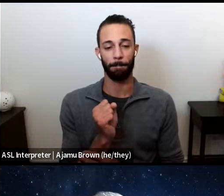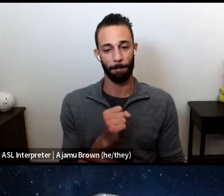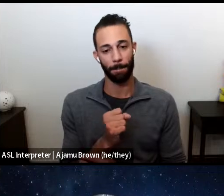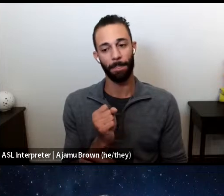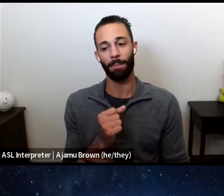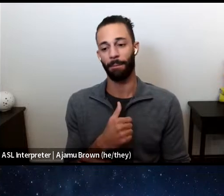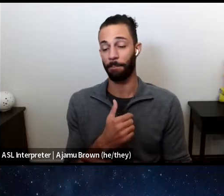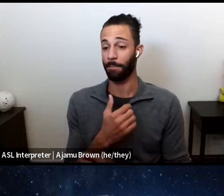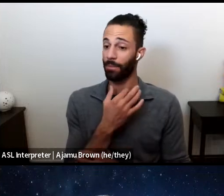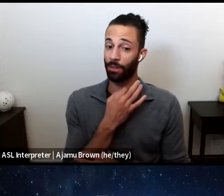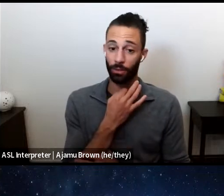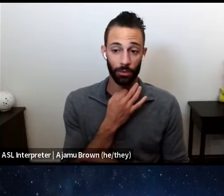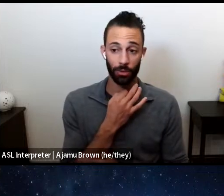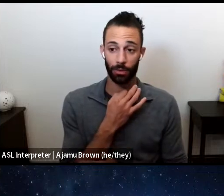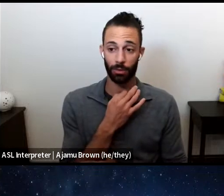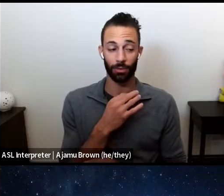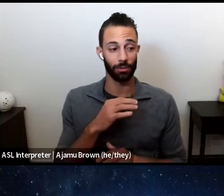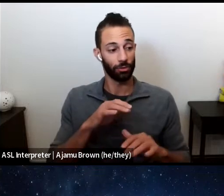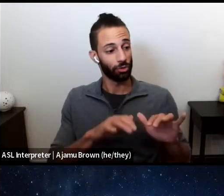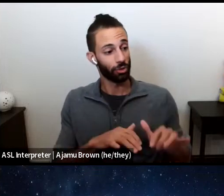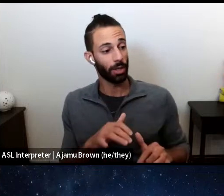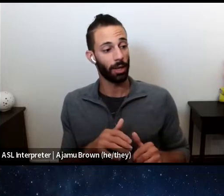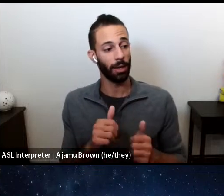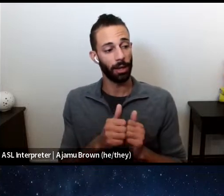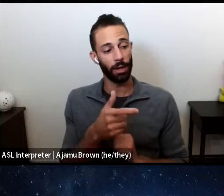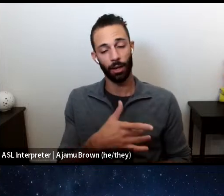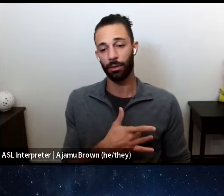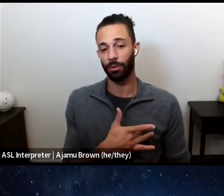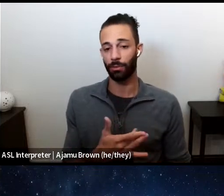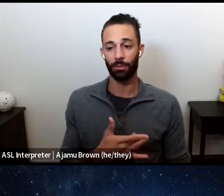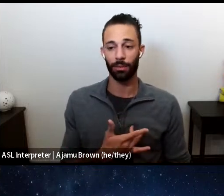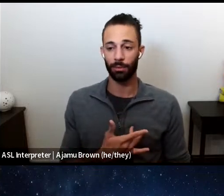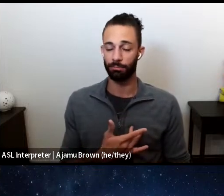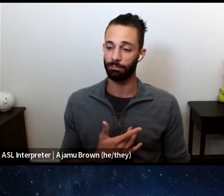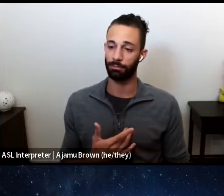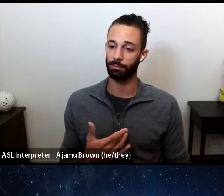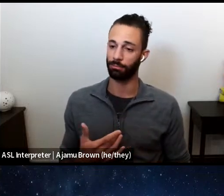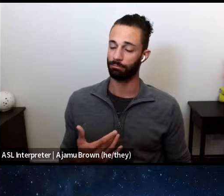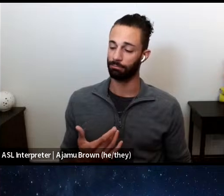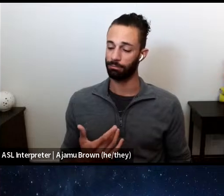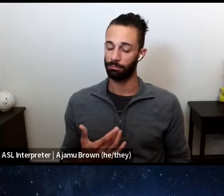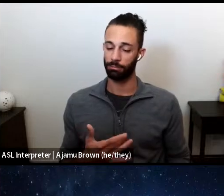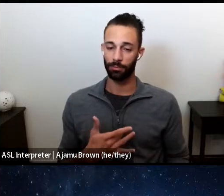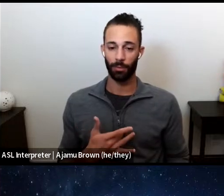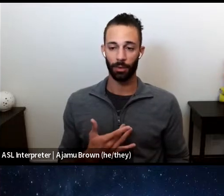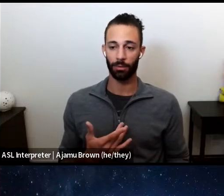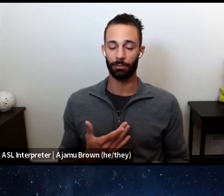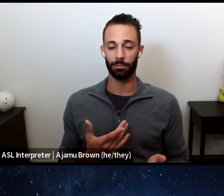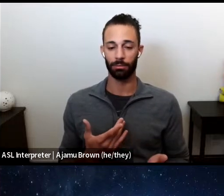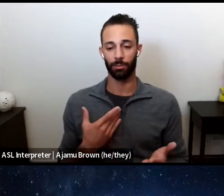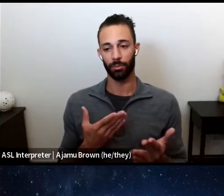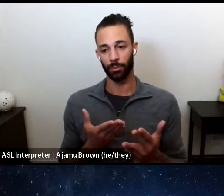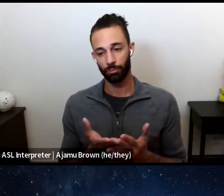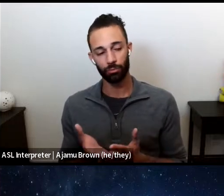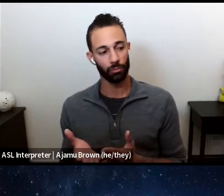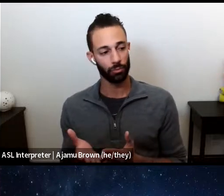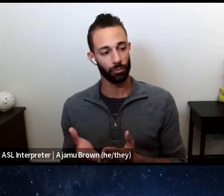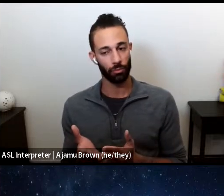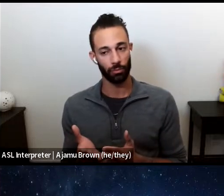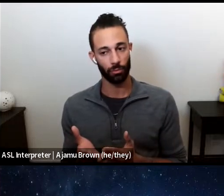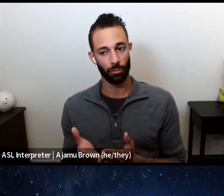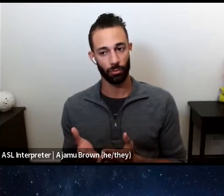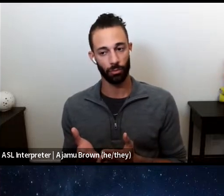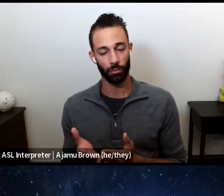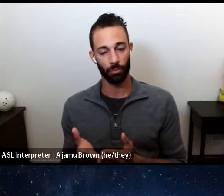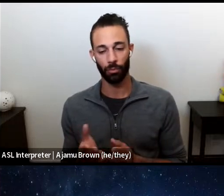curious. Chat in the chat, how are folks feeling right now? You know, I feel like we moved through some stuff. Oh, oh wait, those are